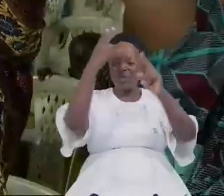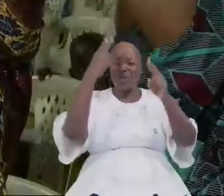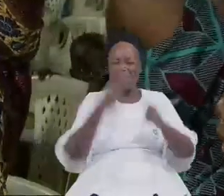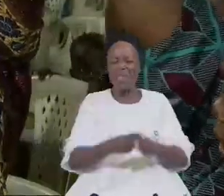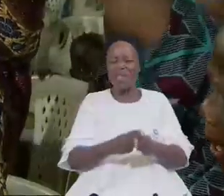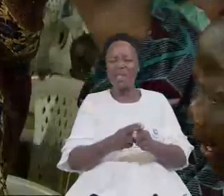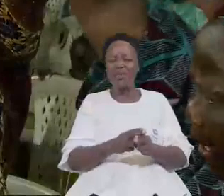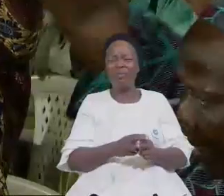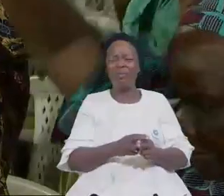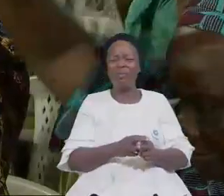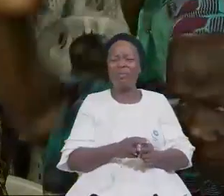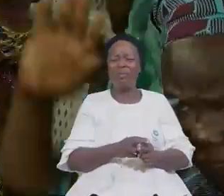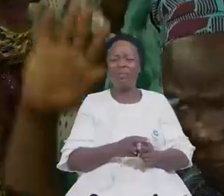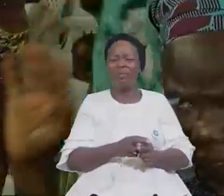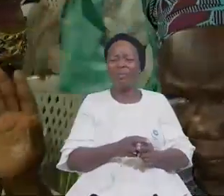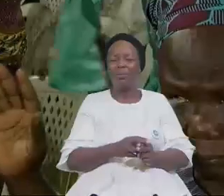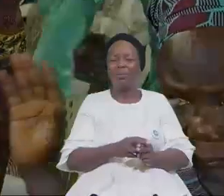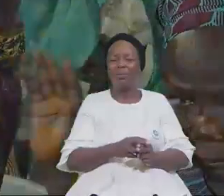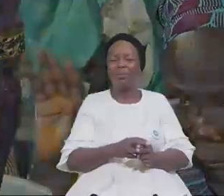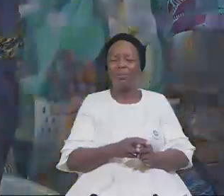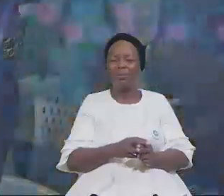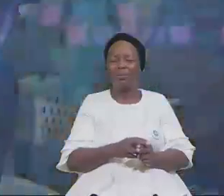name.